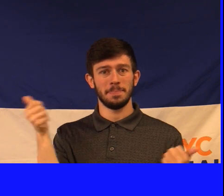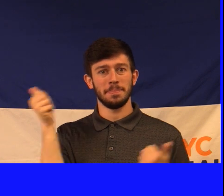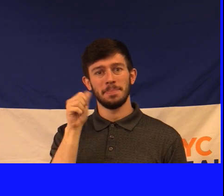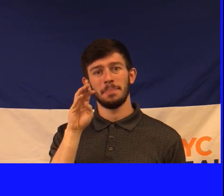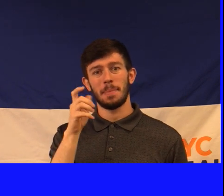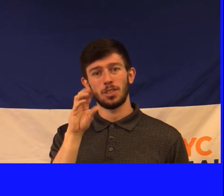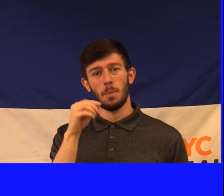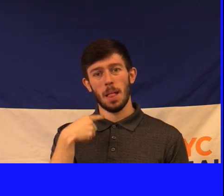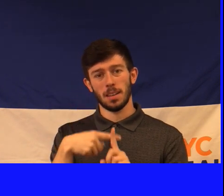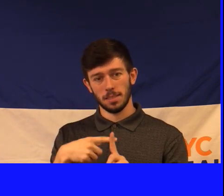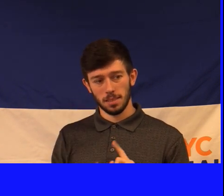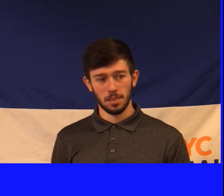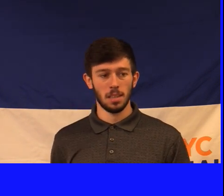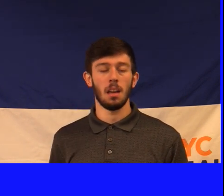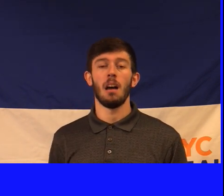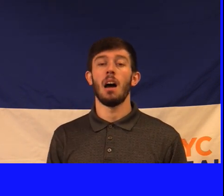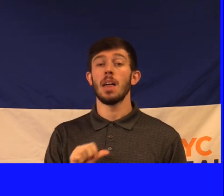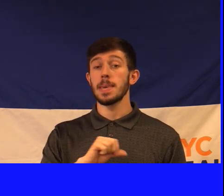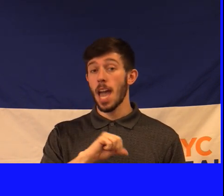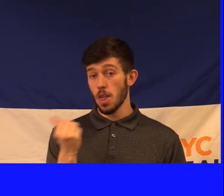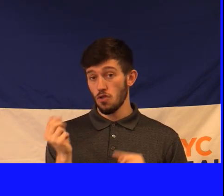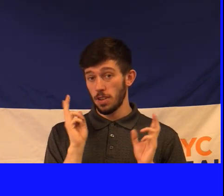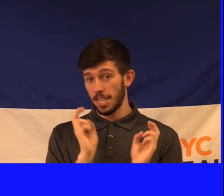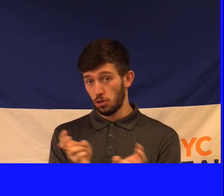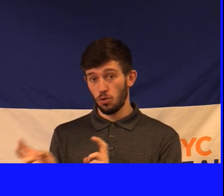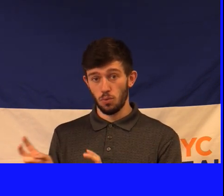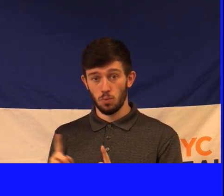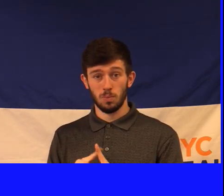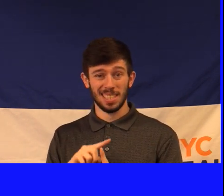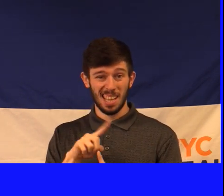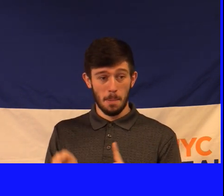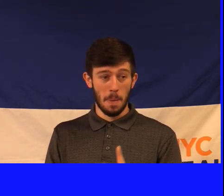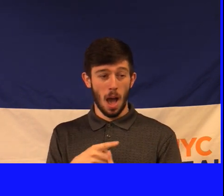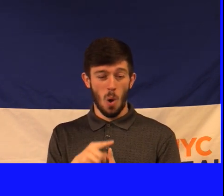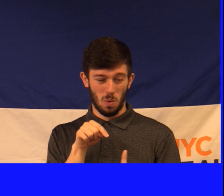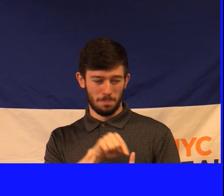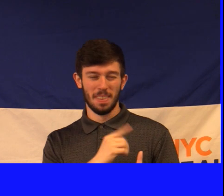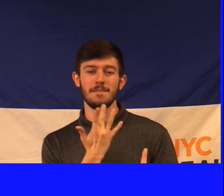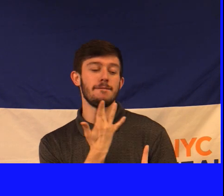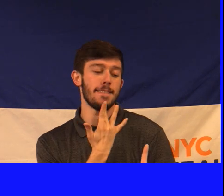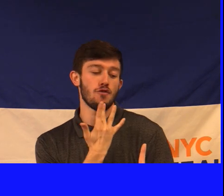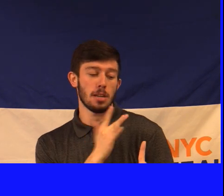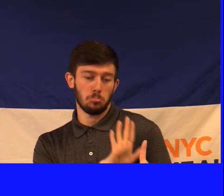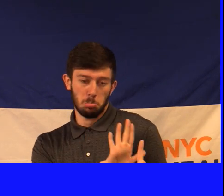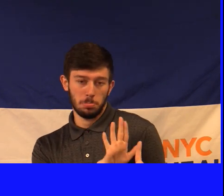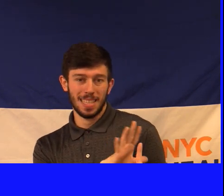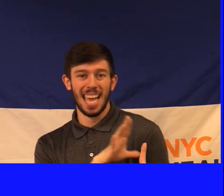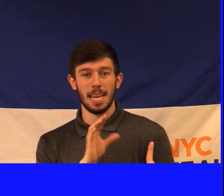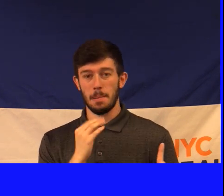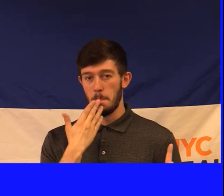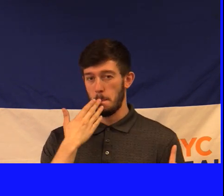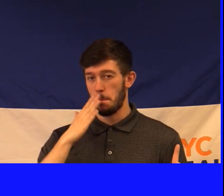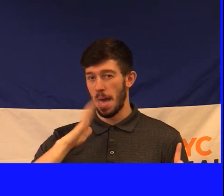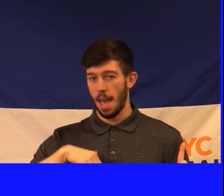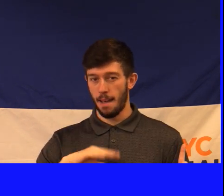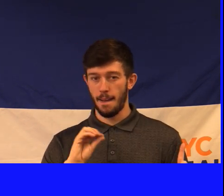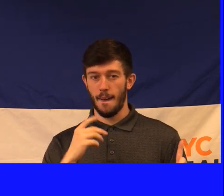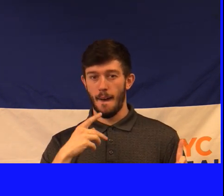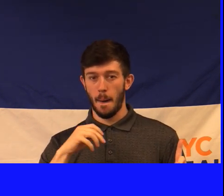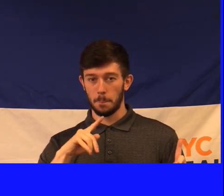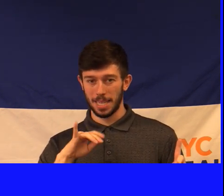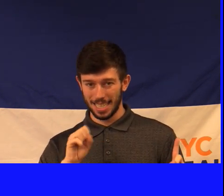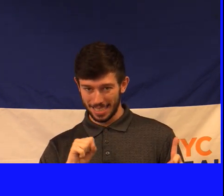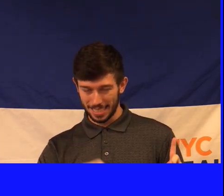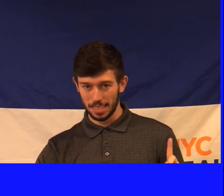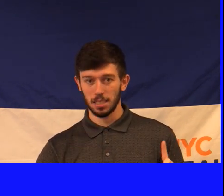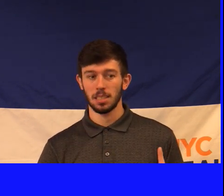The other issue was regarding implied favoritism and bad optics in one case.